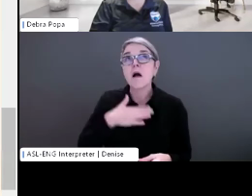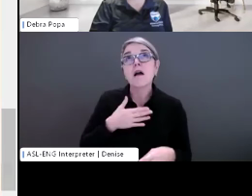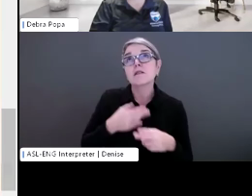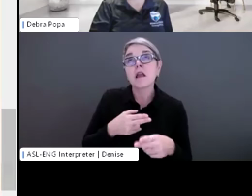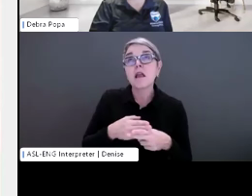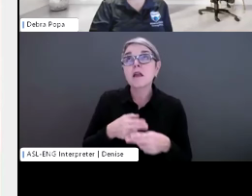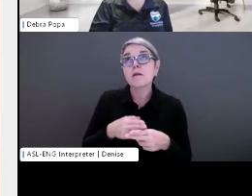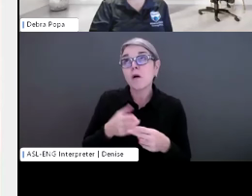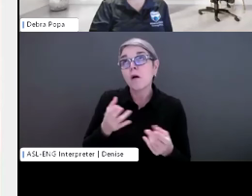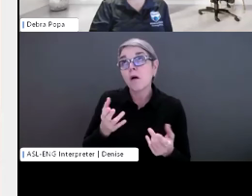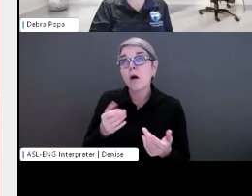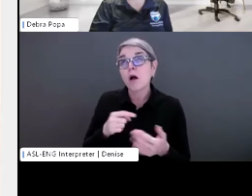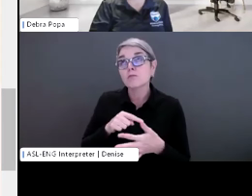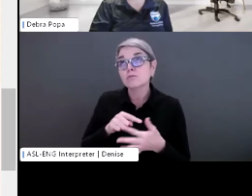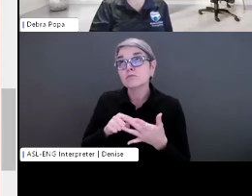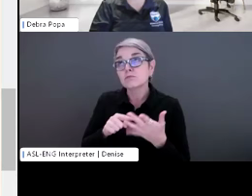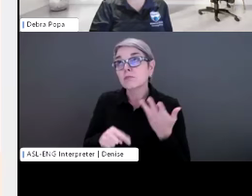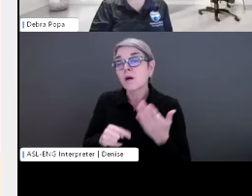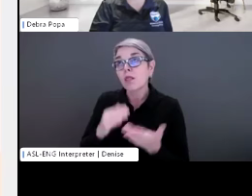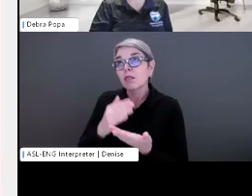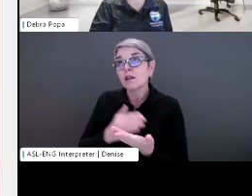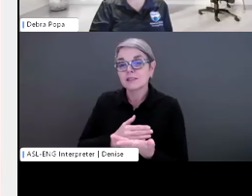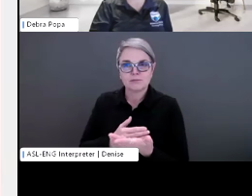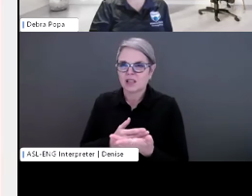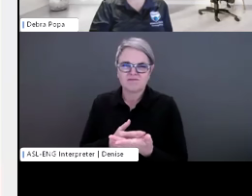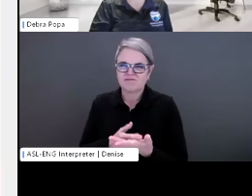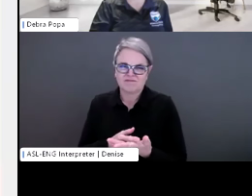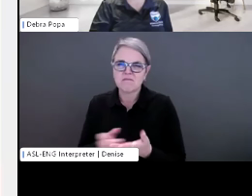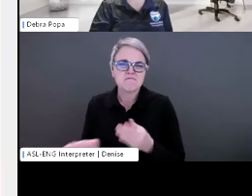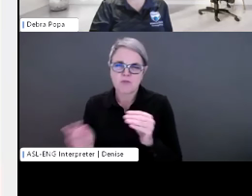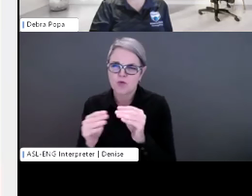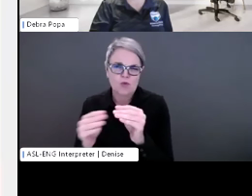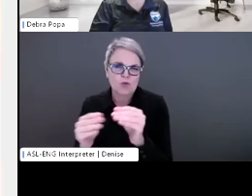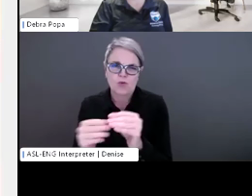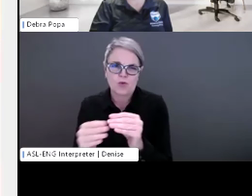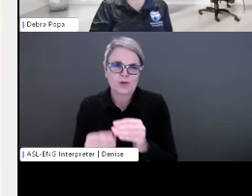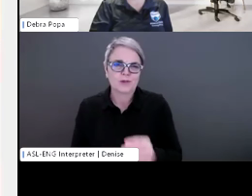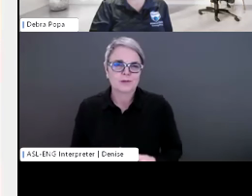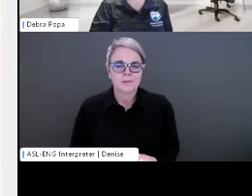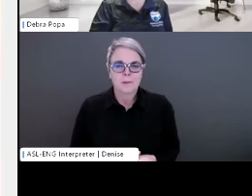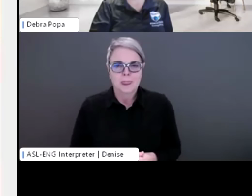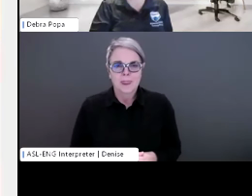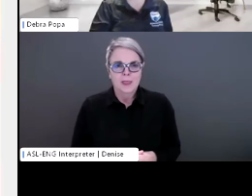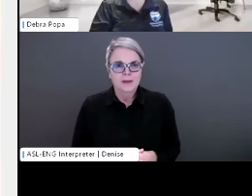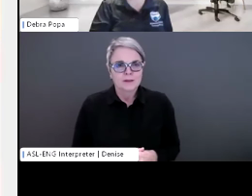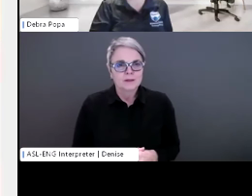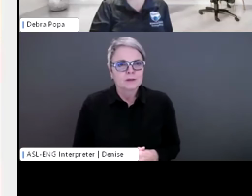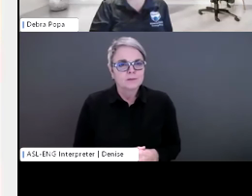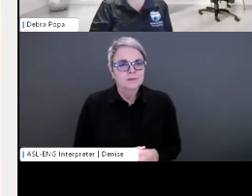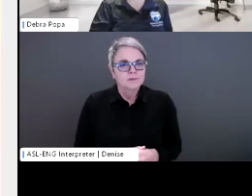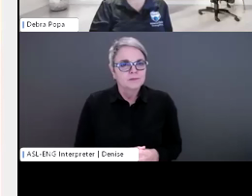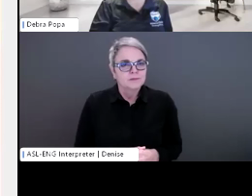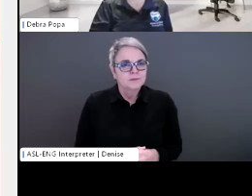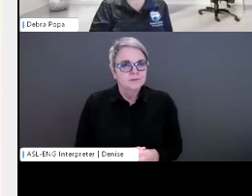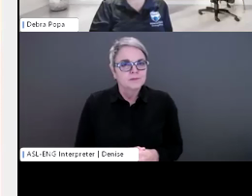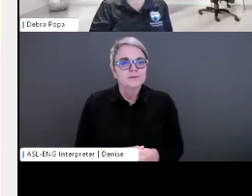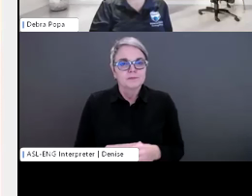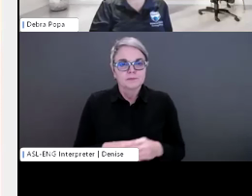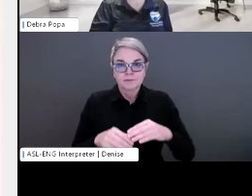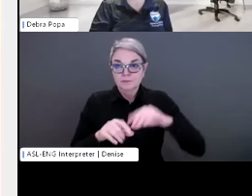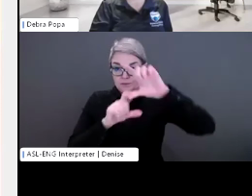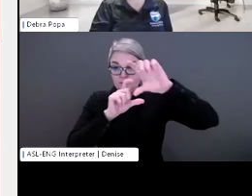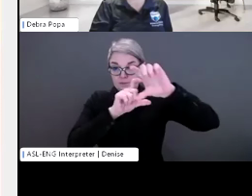So if you happen to be on one of these red screens,